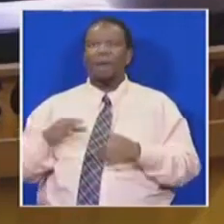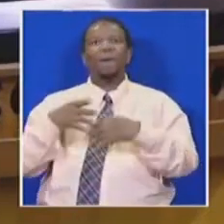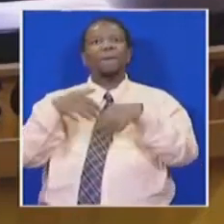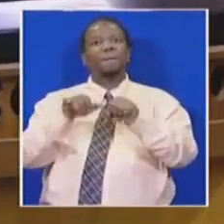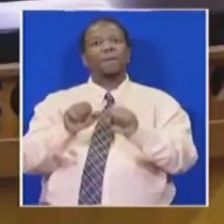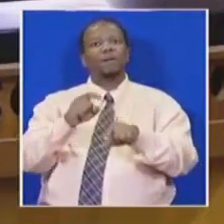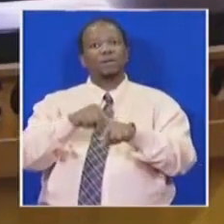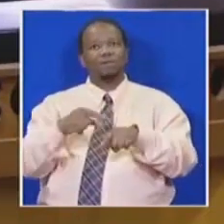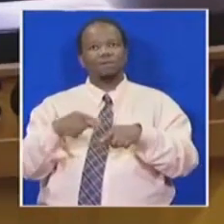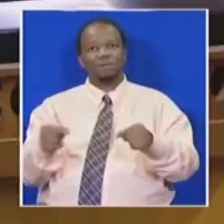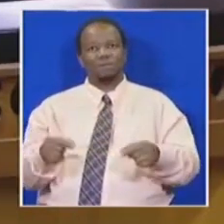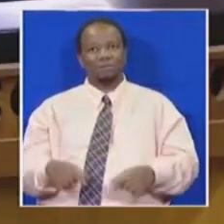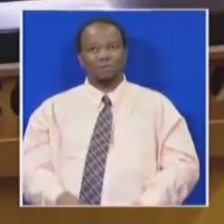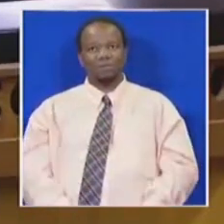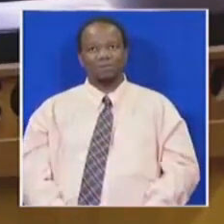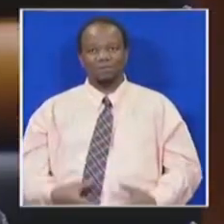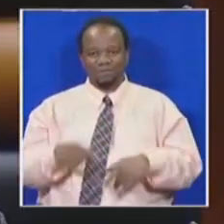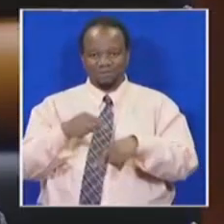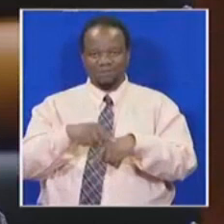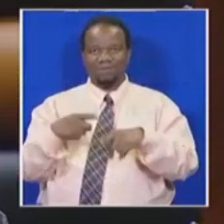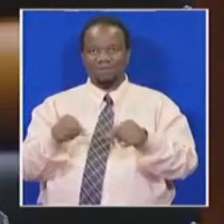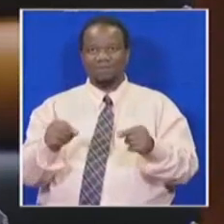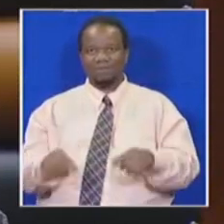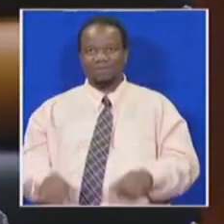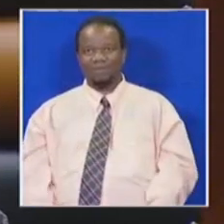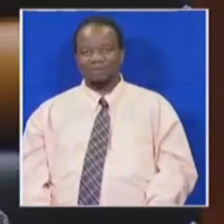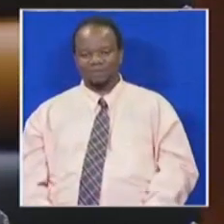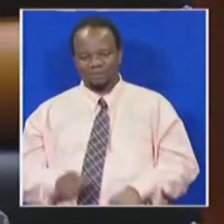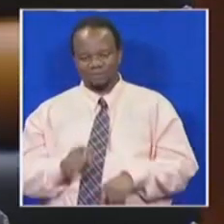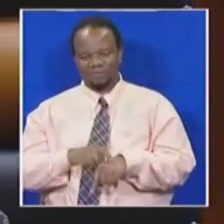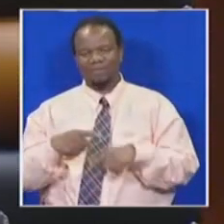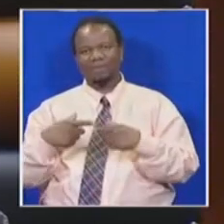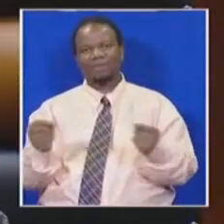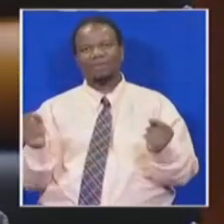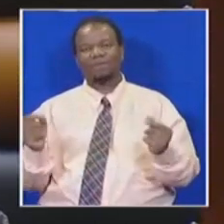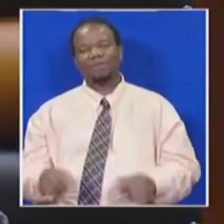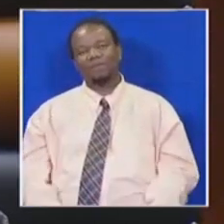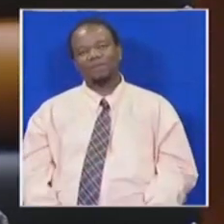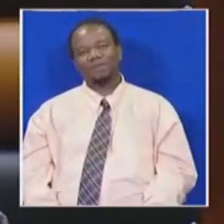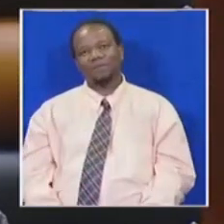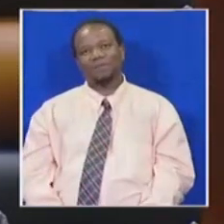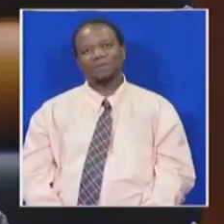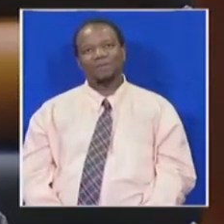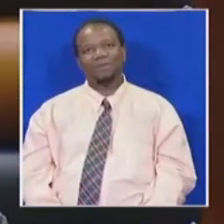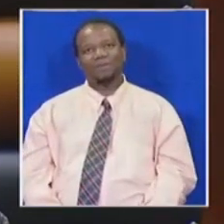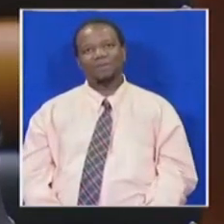your time has expired. Honorable Maynier, that is the bottom line. Your time has expired.